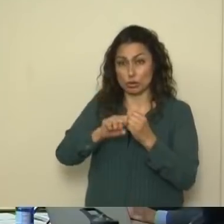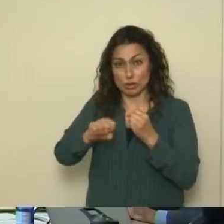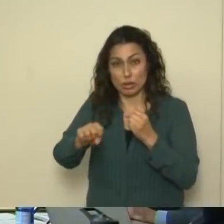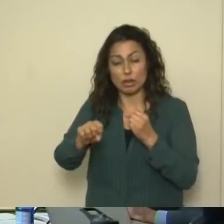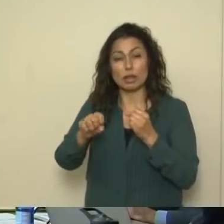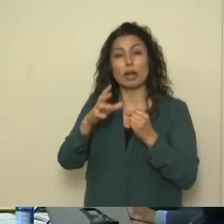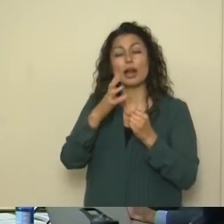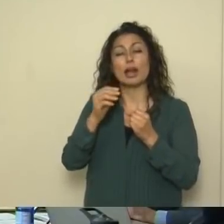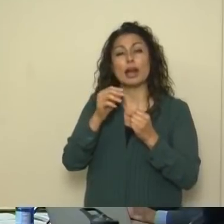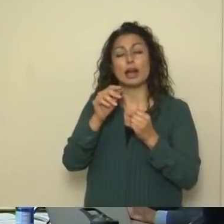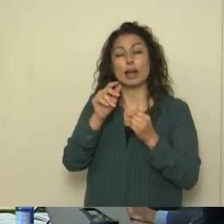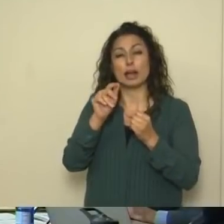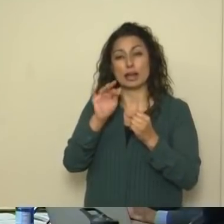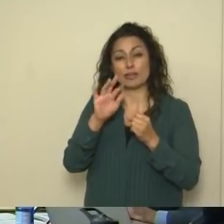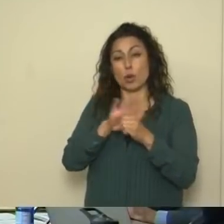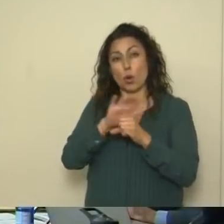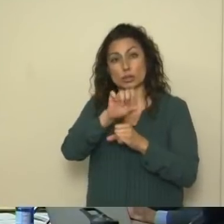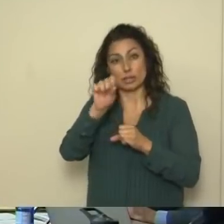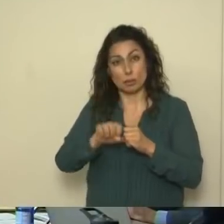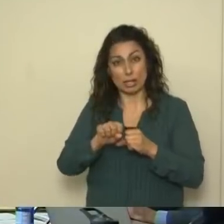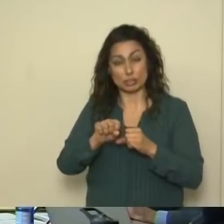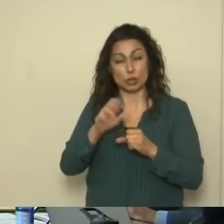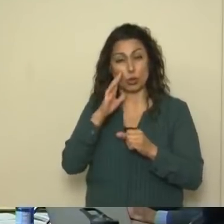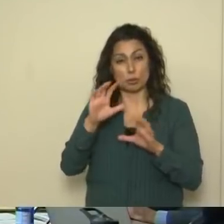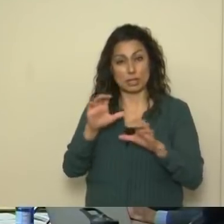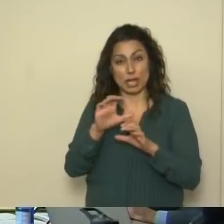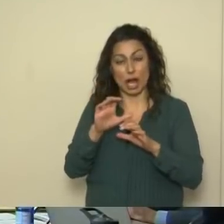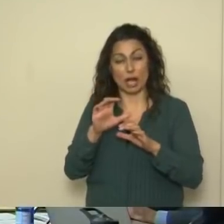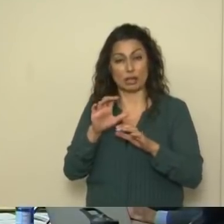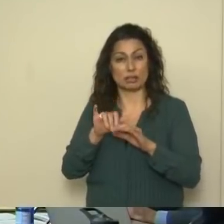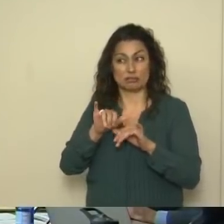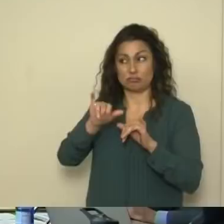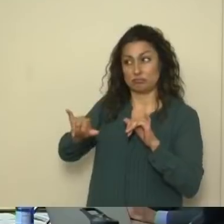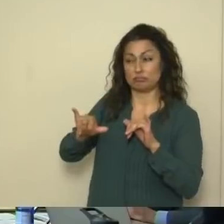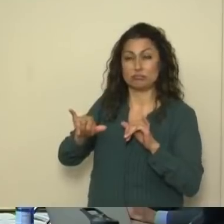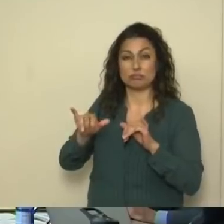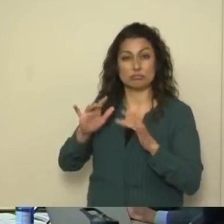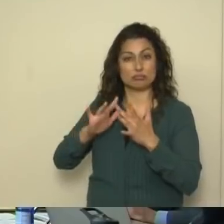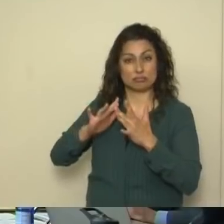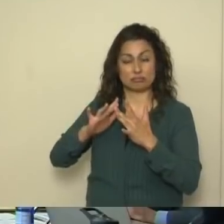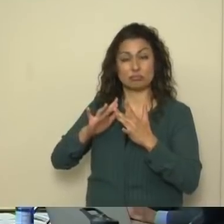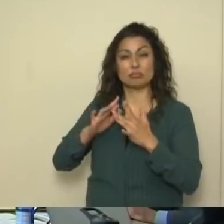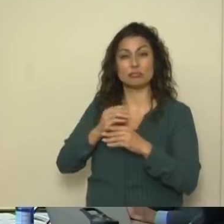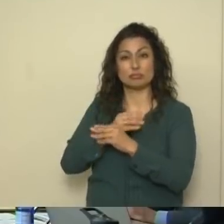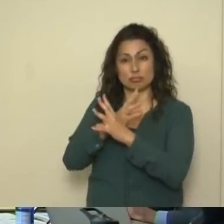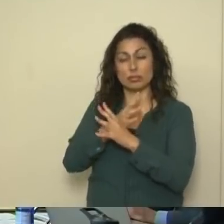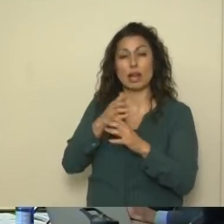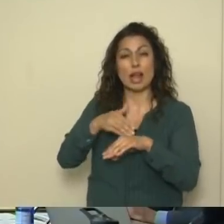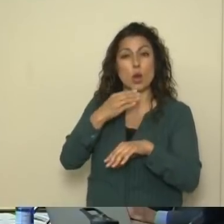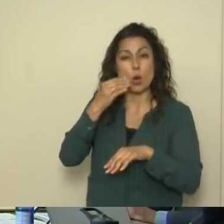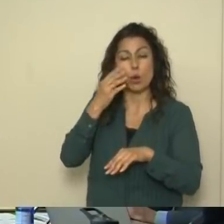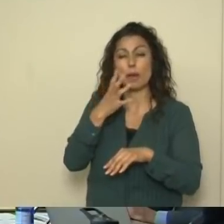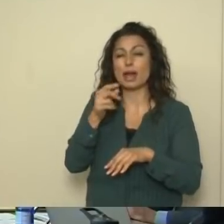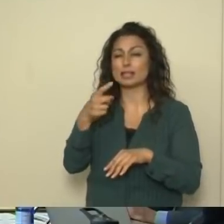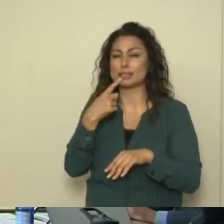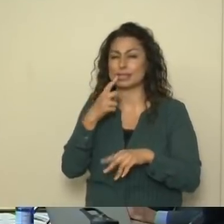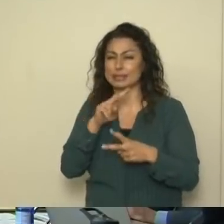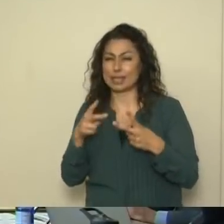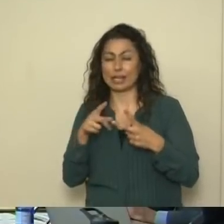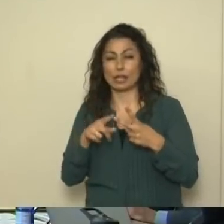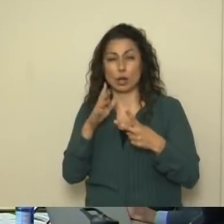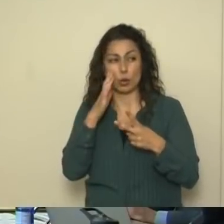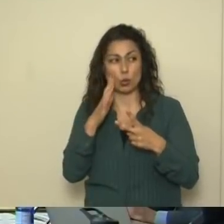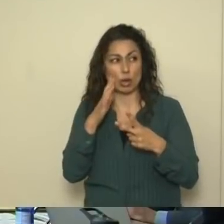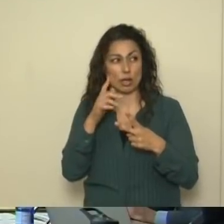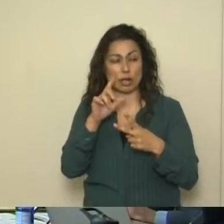in short, if the entire semester could be conducted remotely with students at home? And second, he asked whether you have any concerns that districts will have less